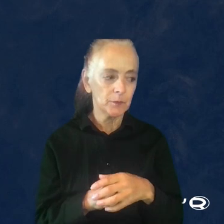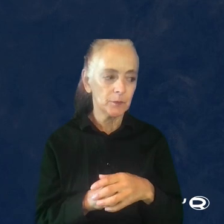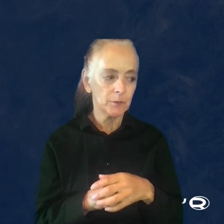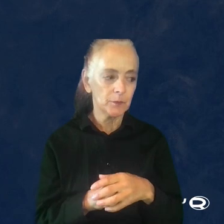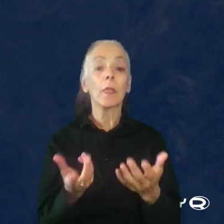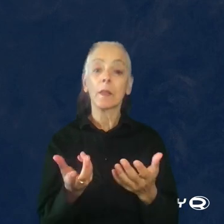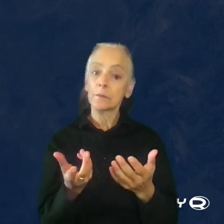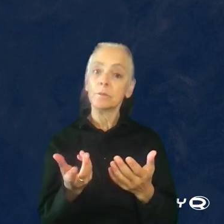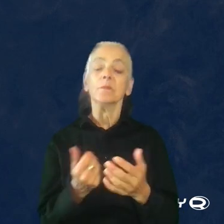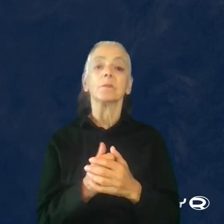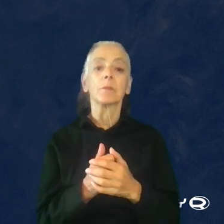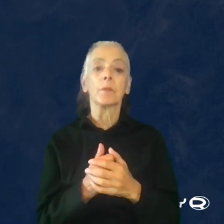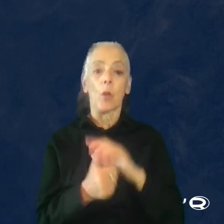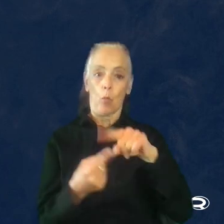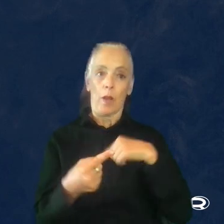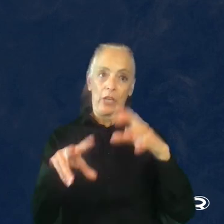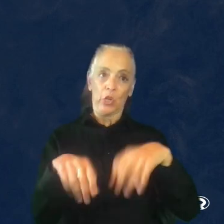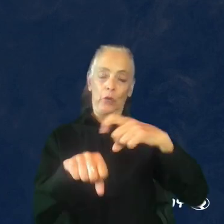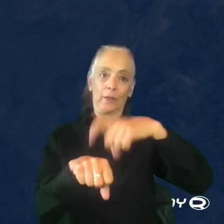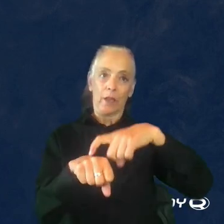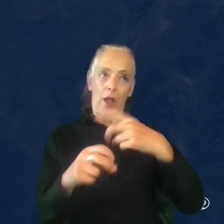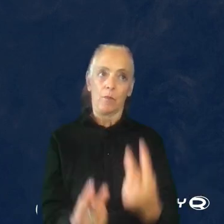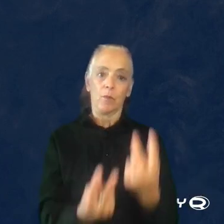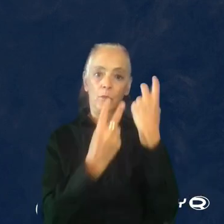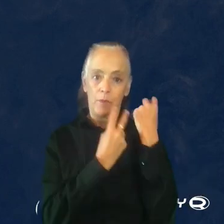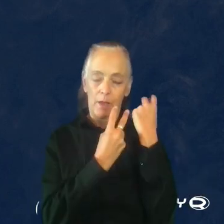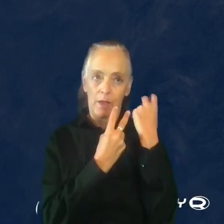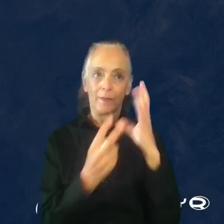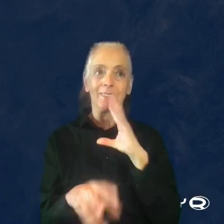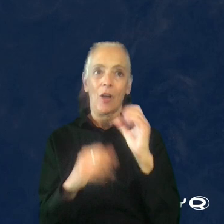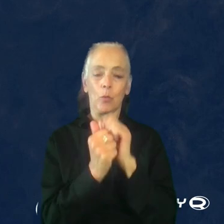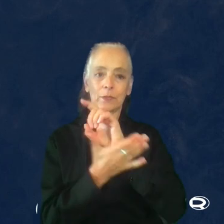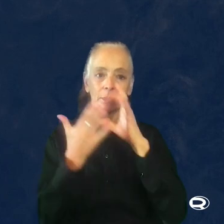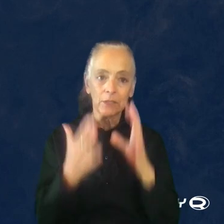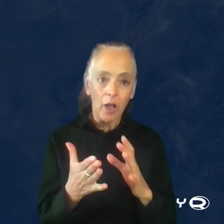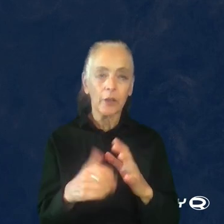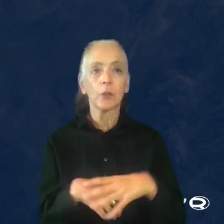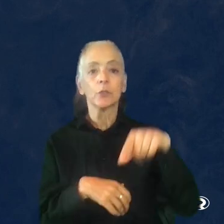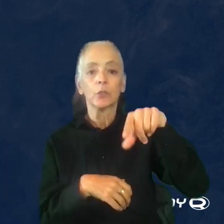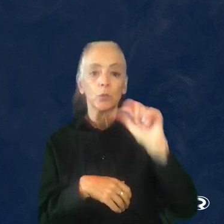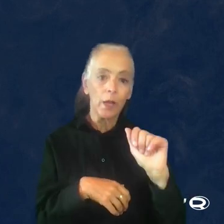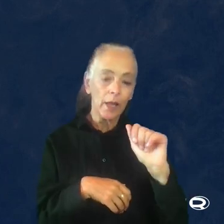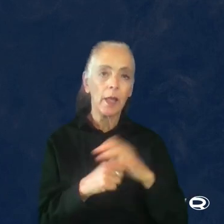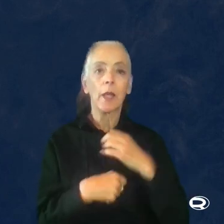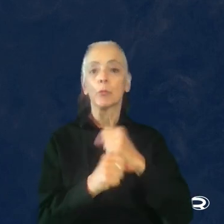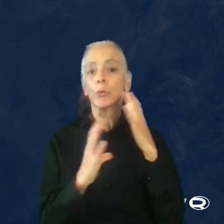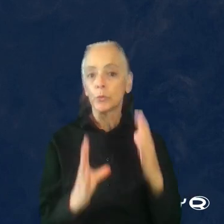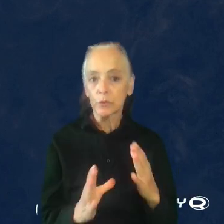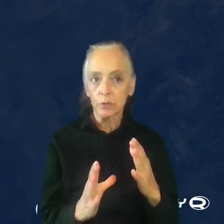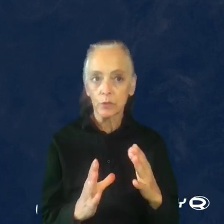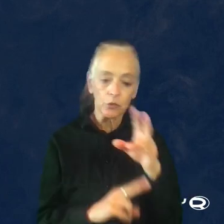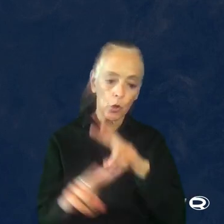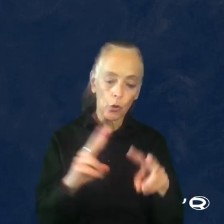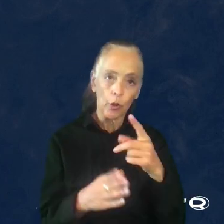so when uh i actually took the time to look back and talk with designers and qa and producers and looking at what was